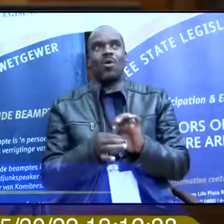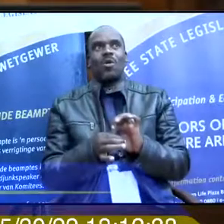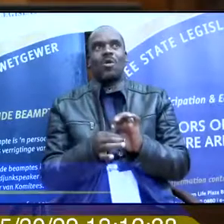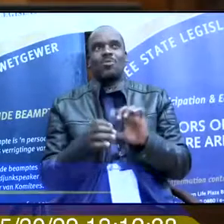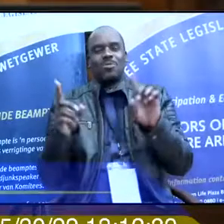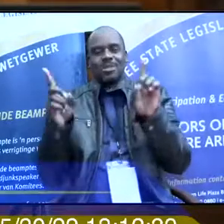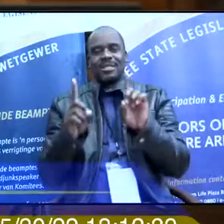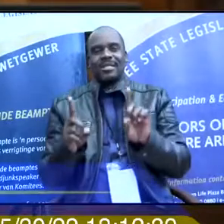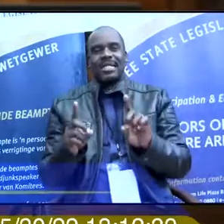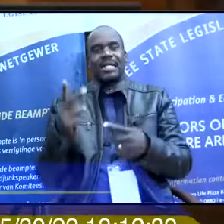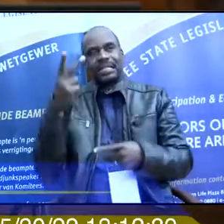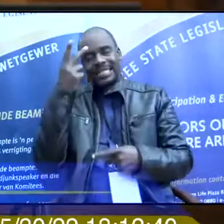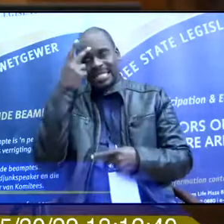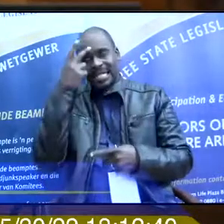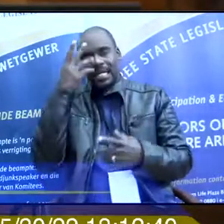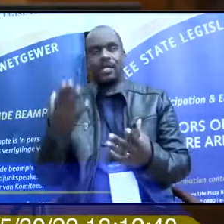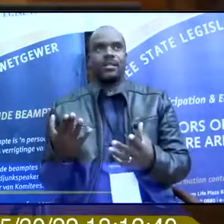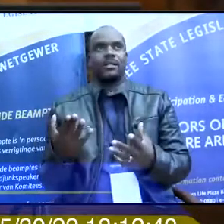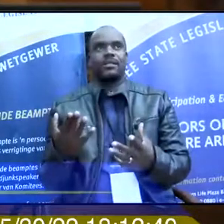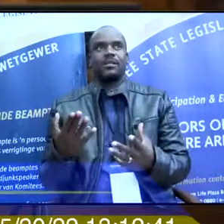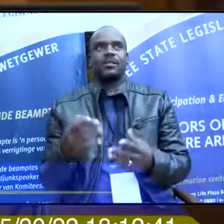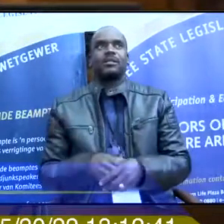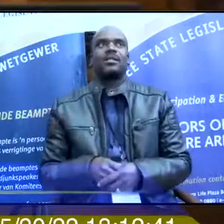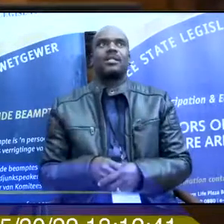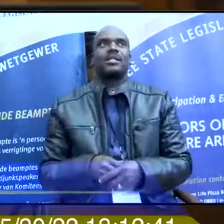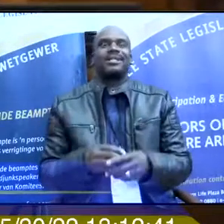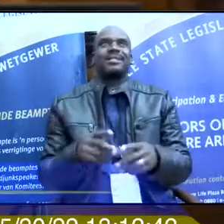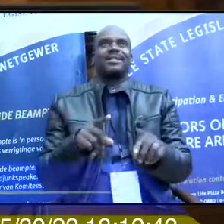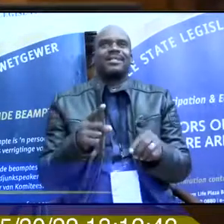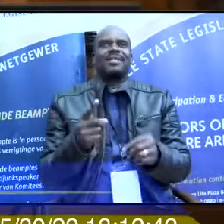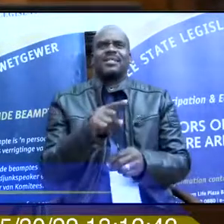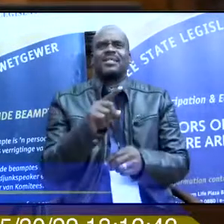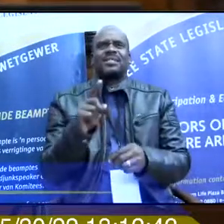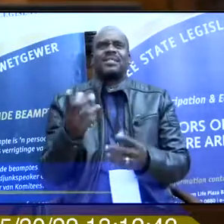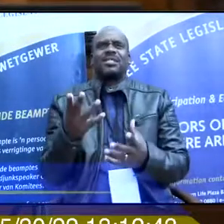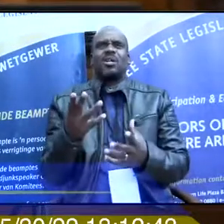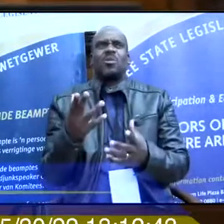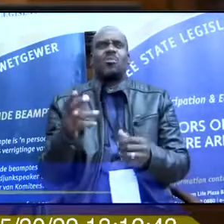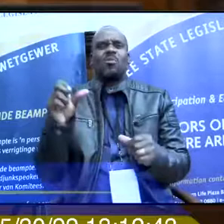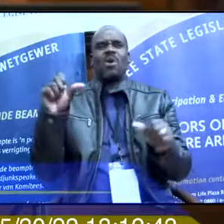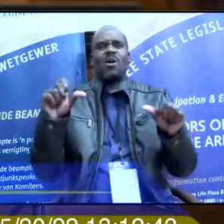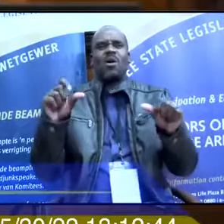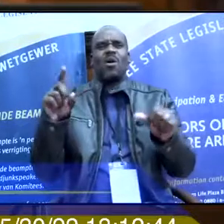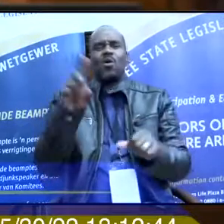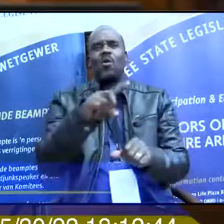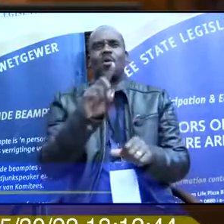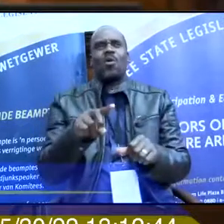families from being infected some of them worked for long hours